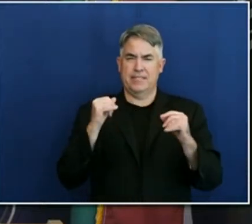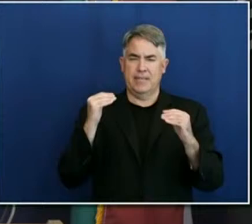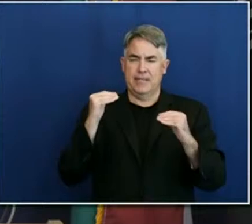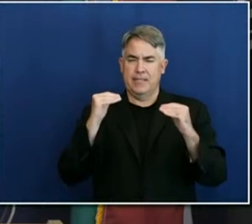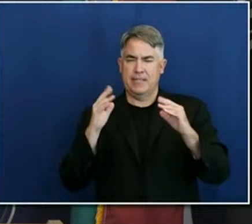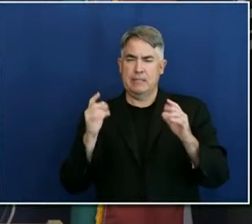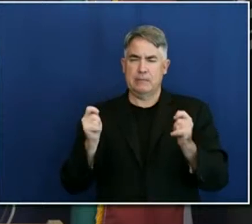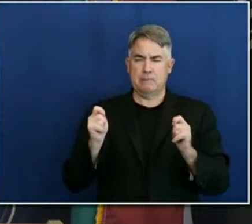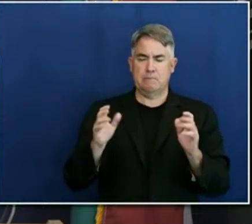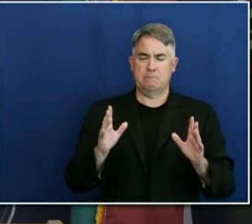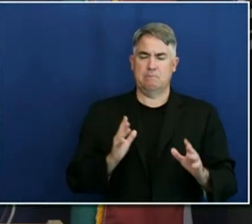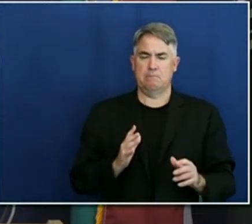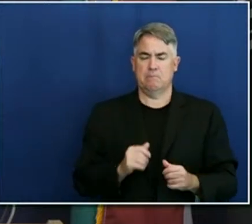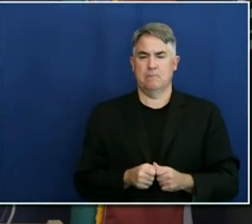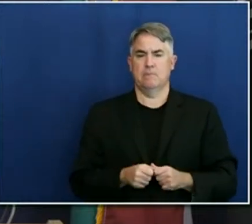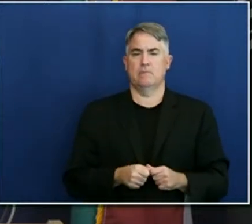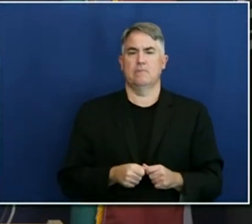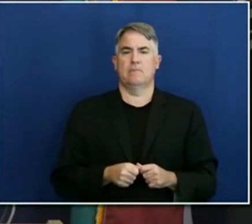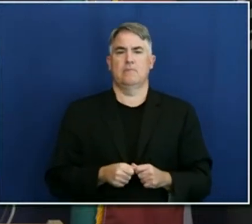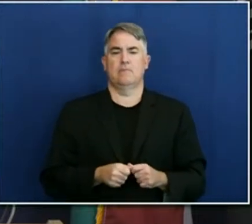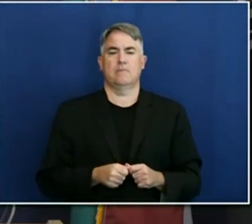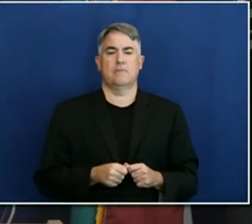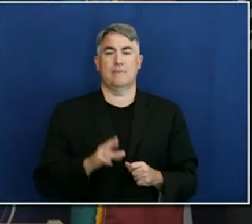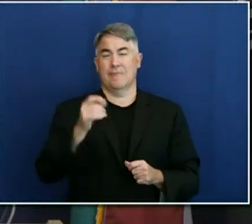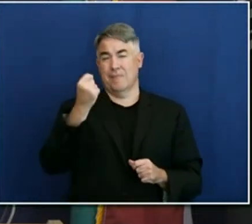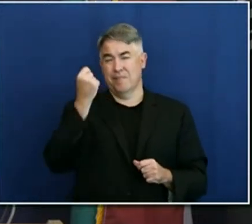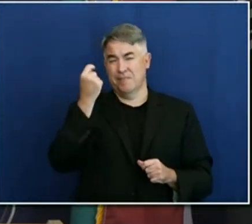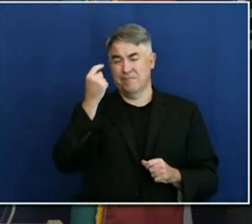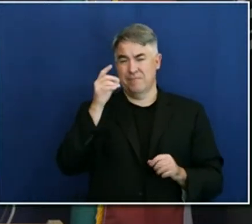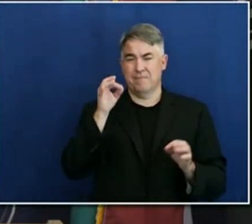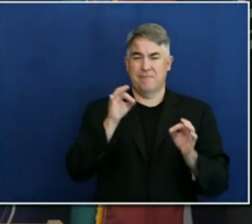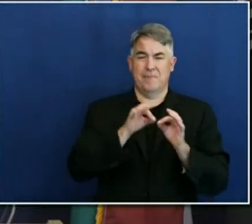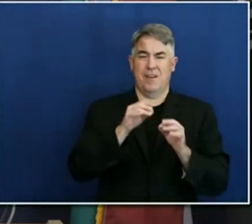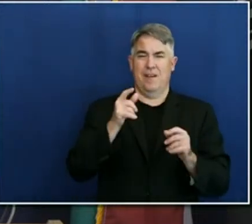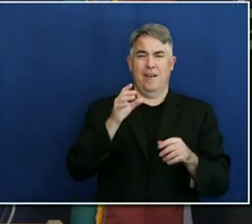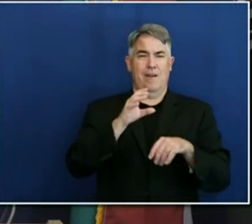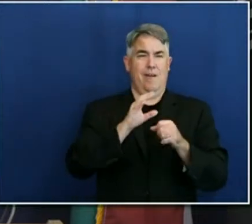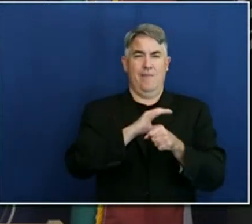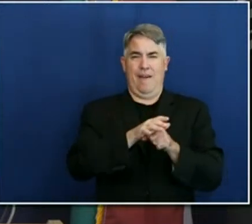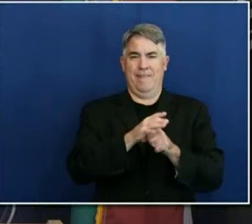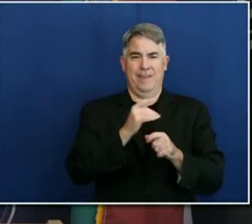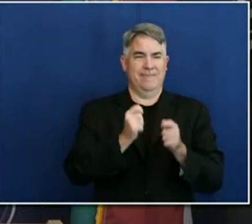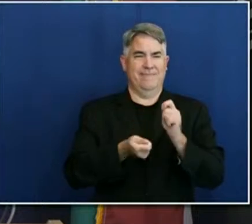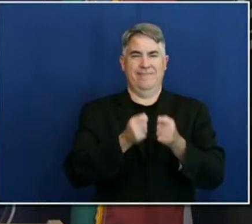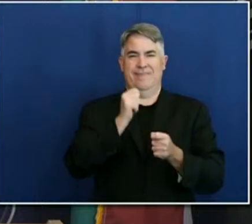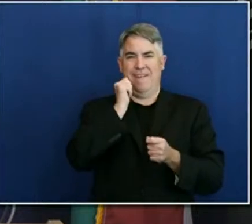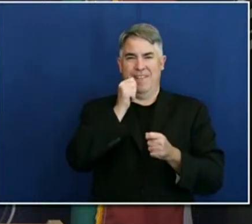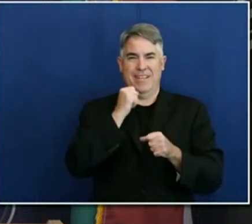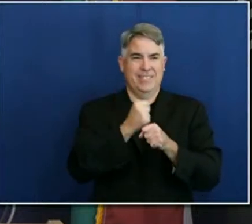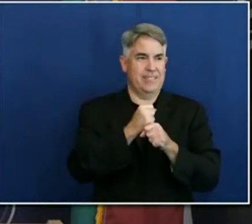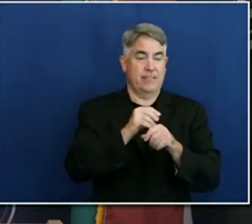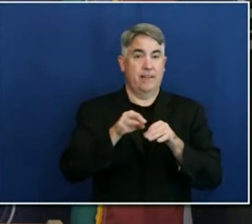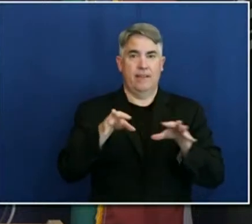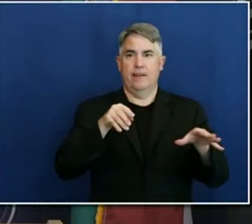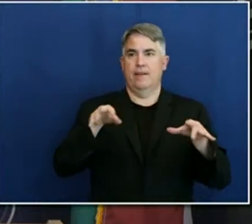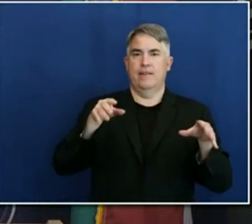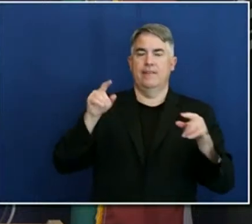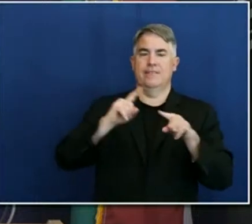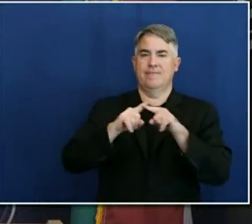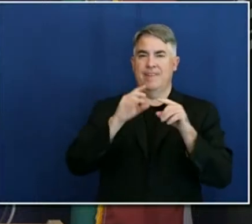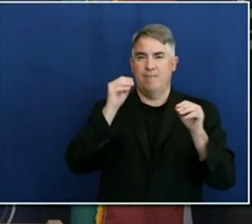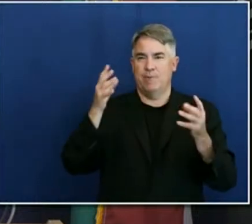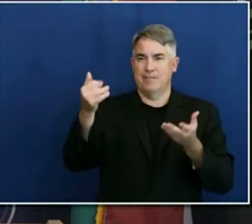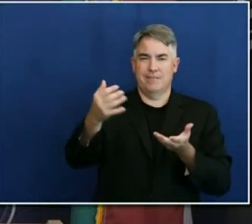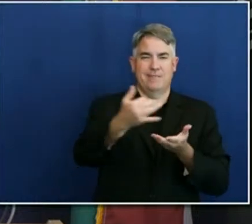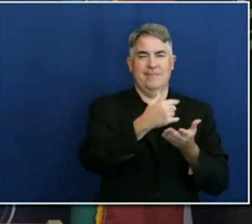also really important to keep in mind, COVID situation changes day by day and even week by week. We have seen some lower totals the last few days, and